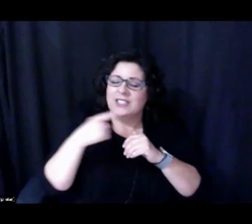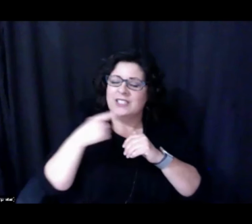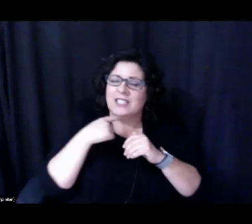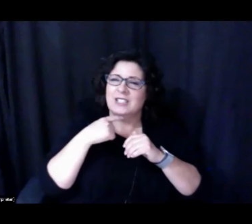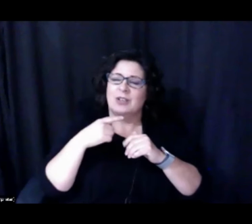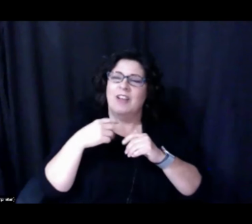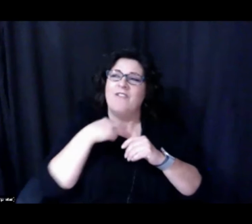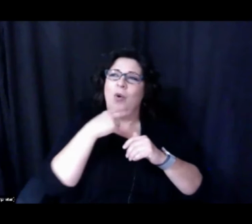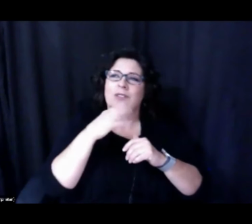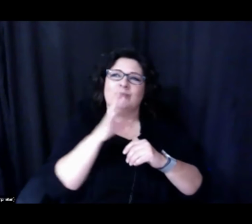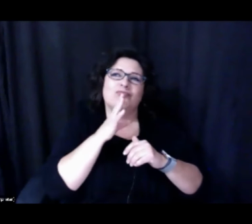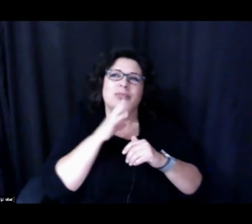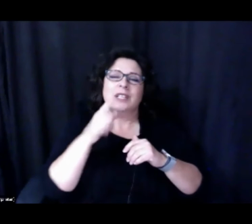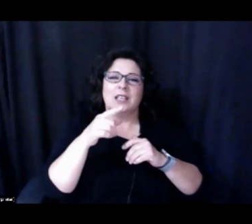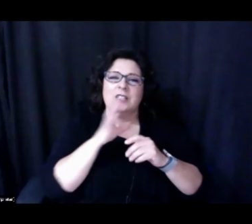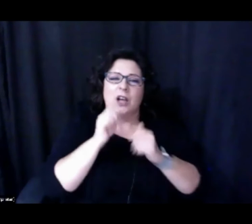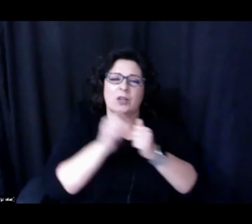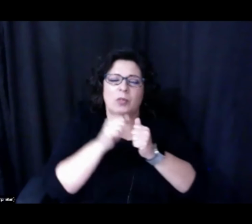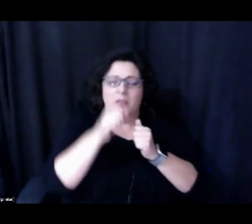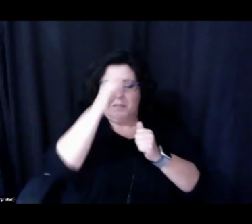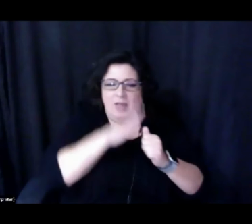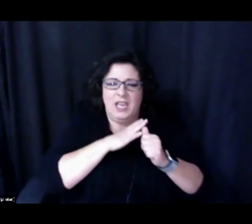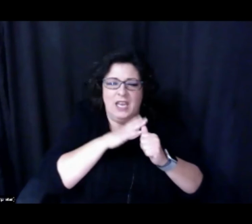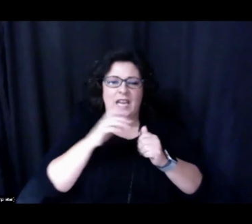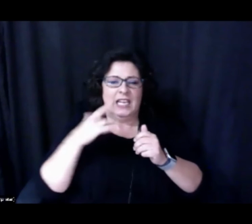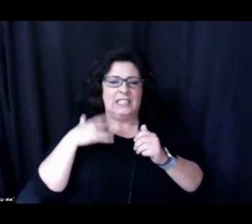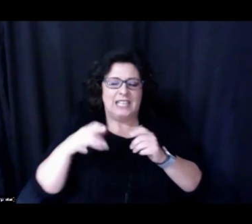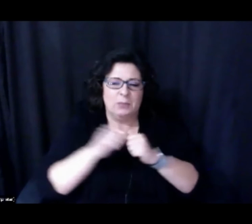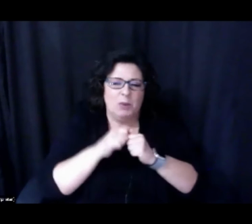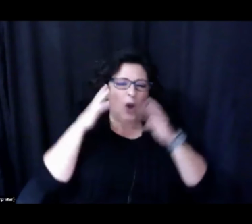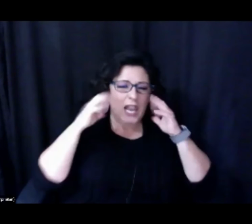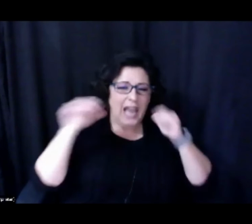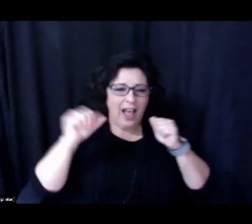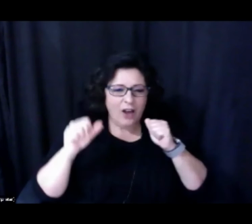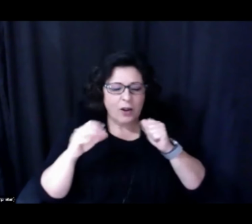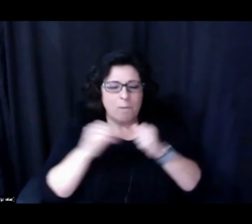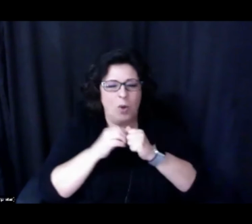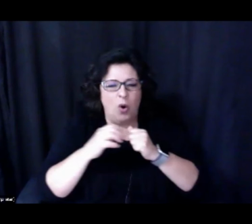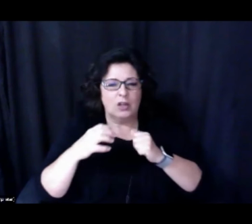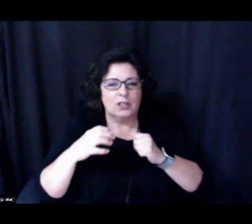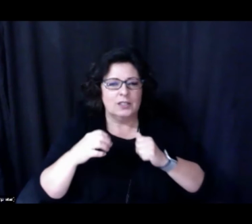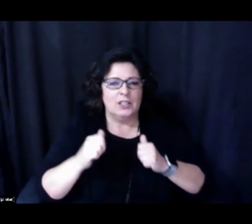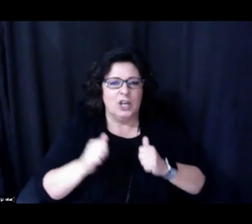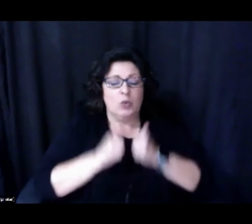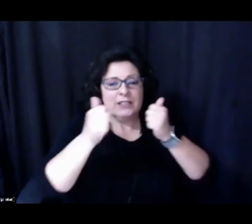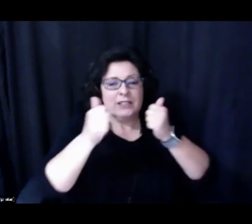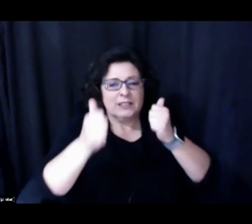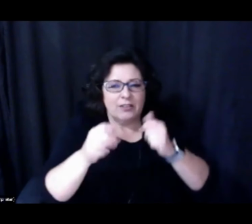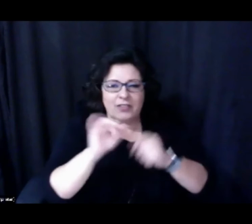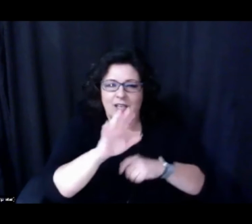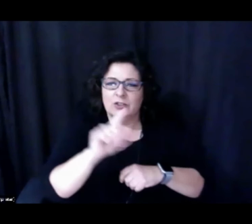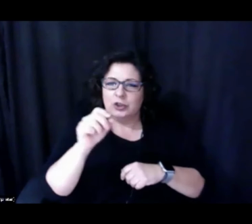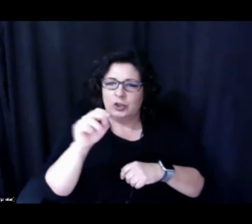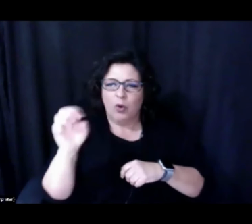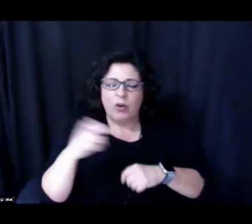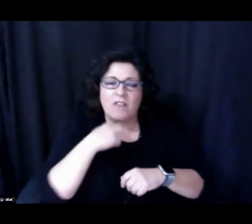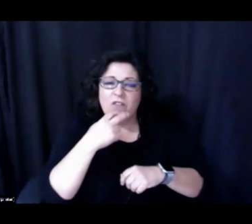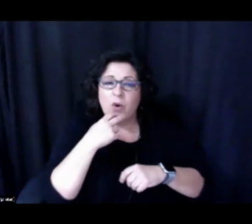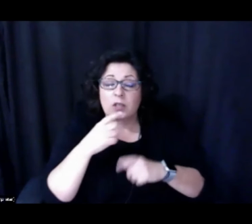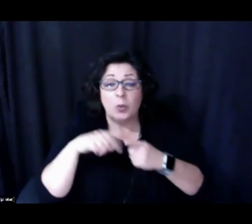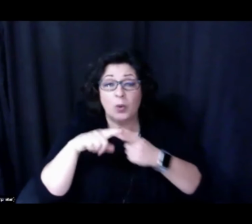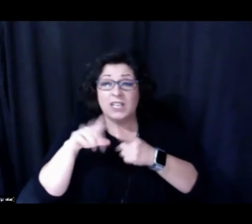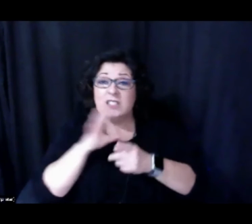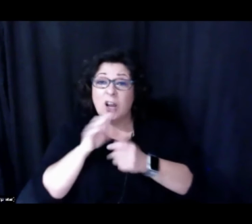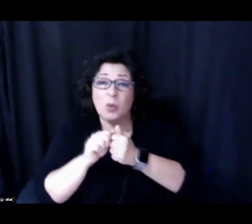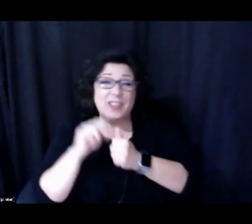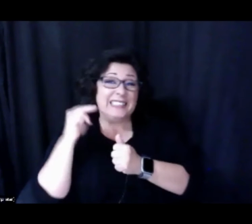with men, he said that he tends to be louder and more kind of aggressive in his tone of voice. But when he's talking with his